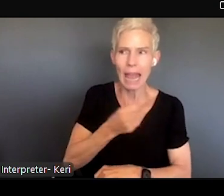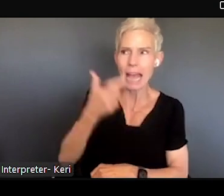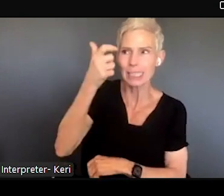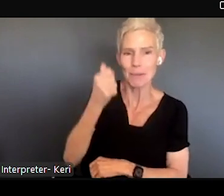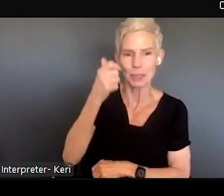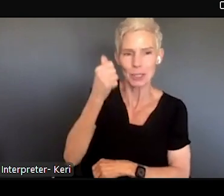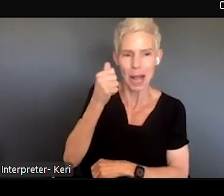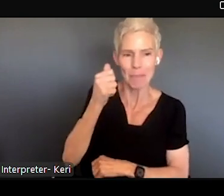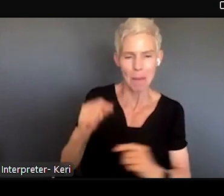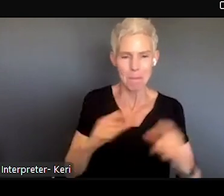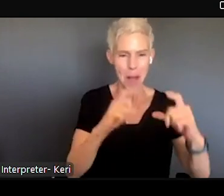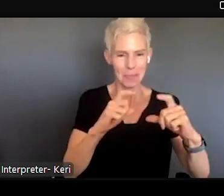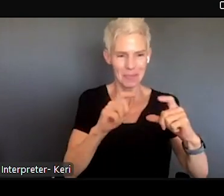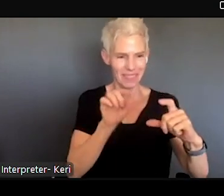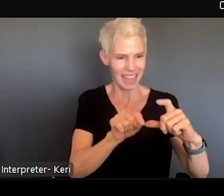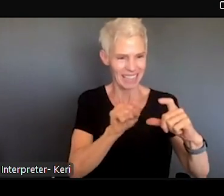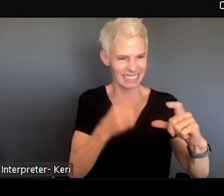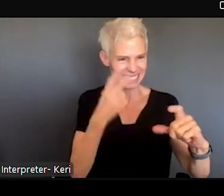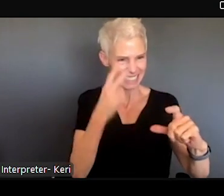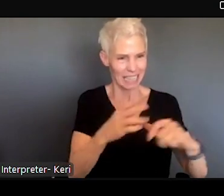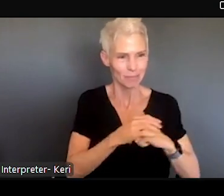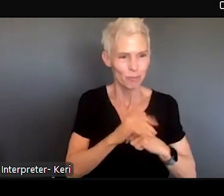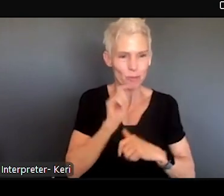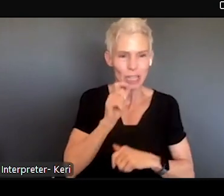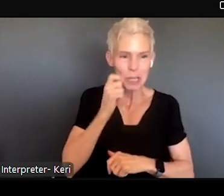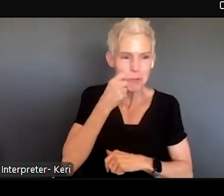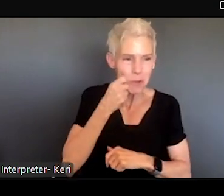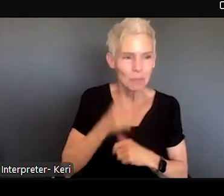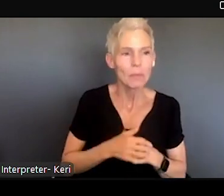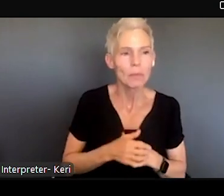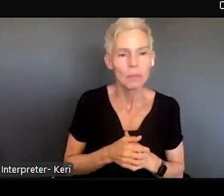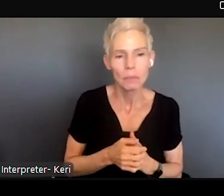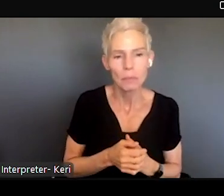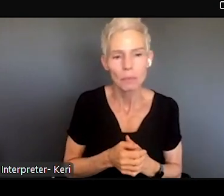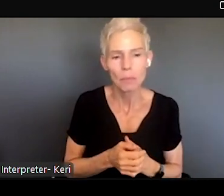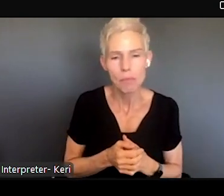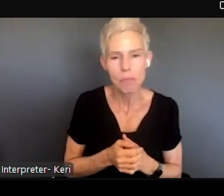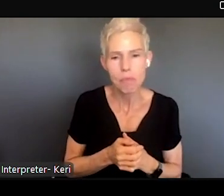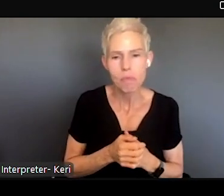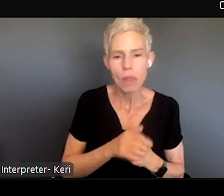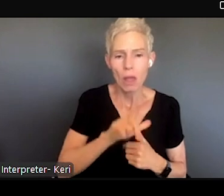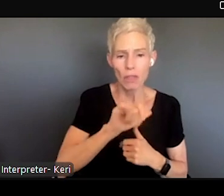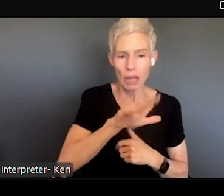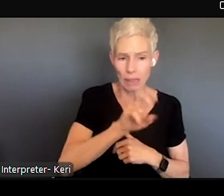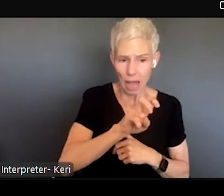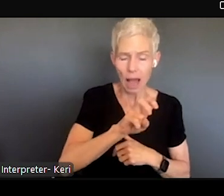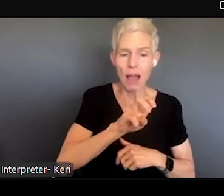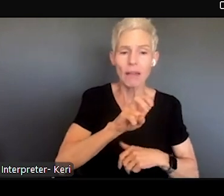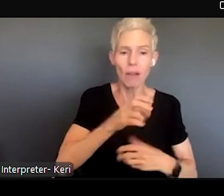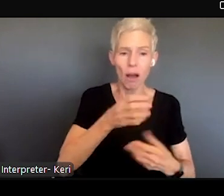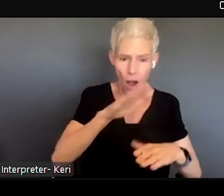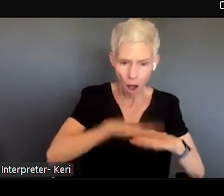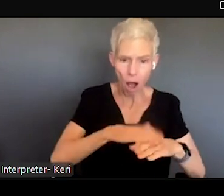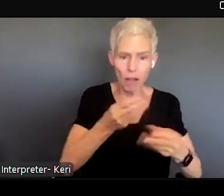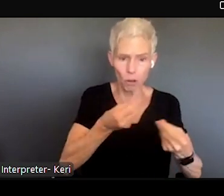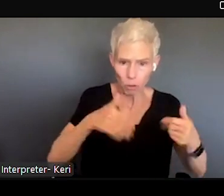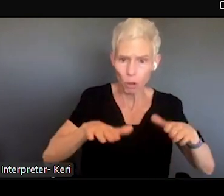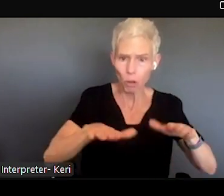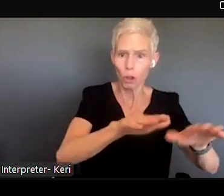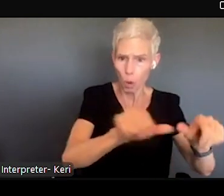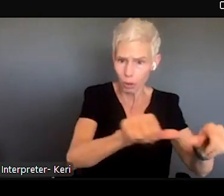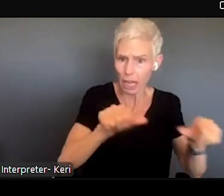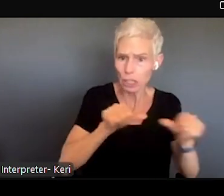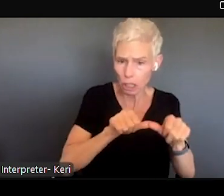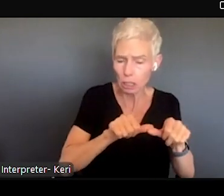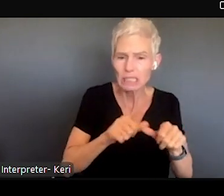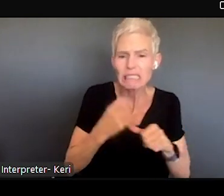there. So very cool. And so the live and on location, we